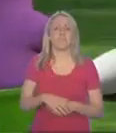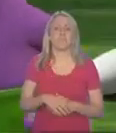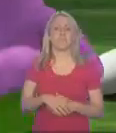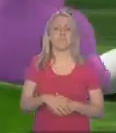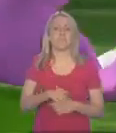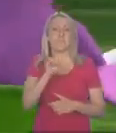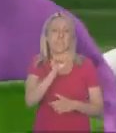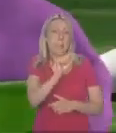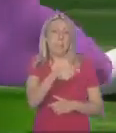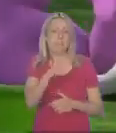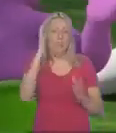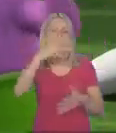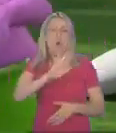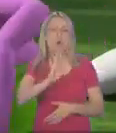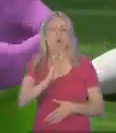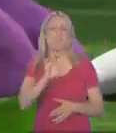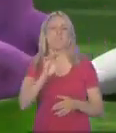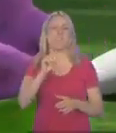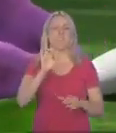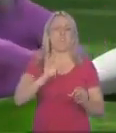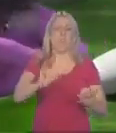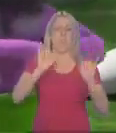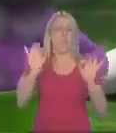bit. Don't worry, no harm done.